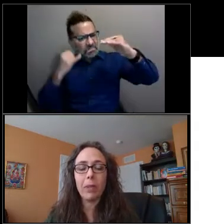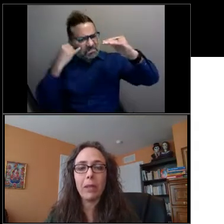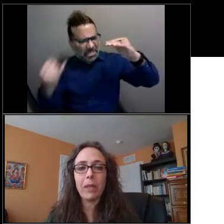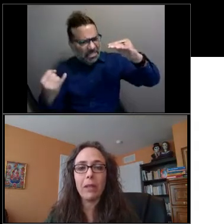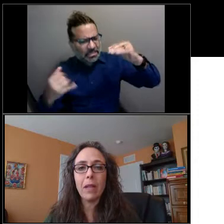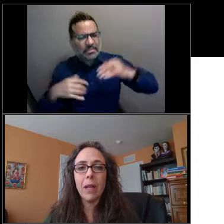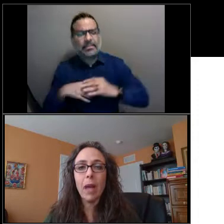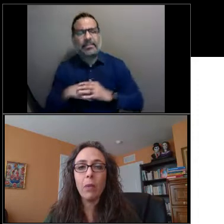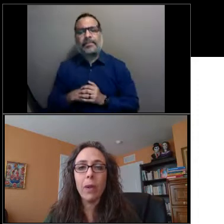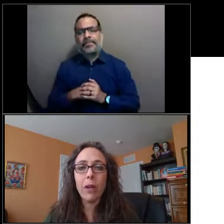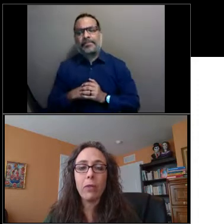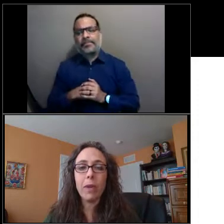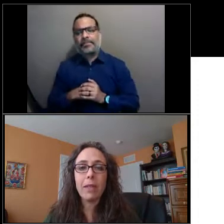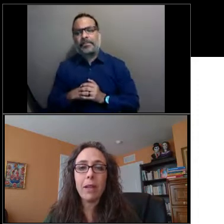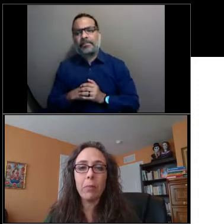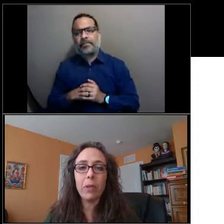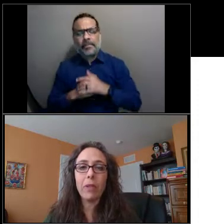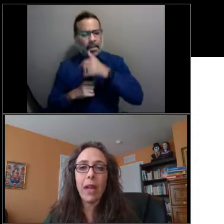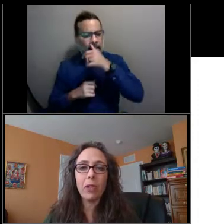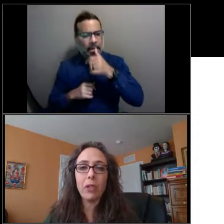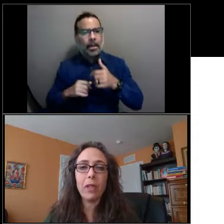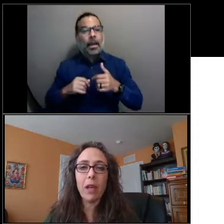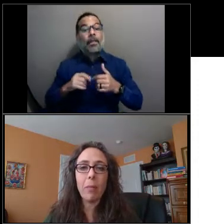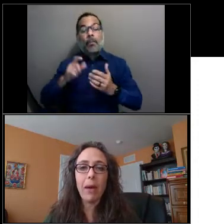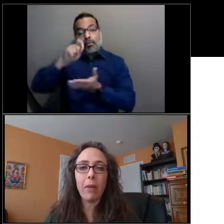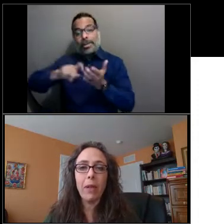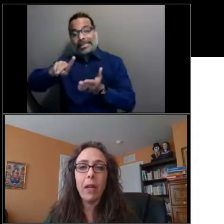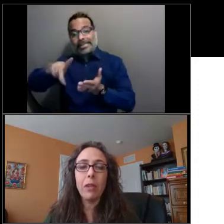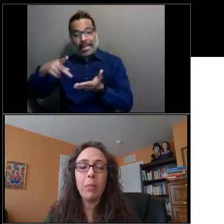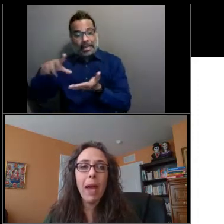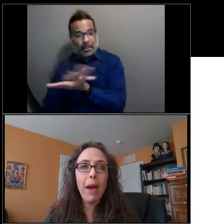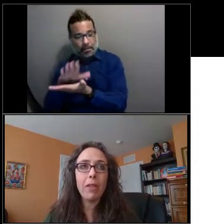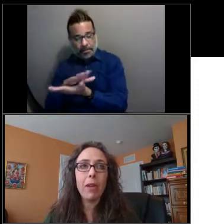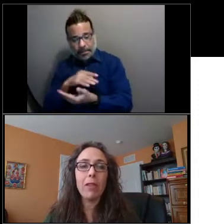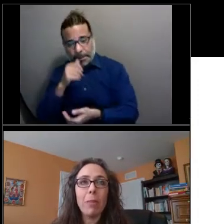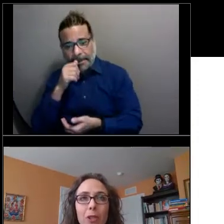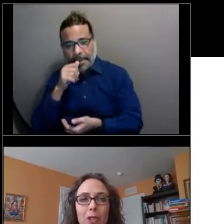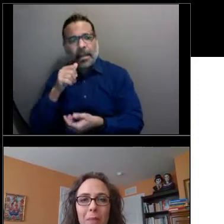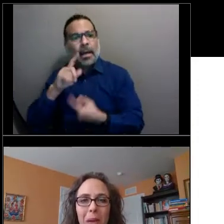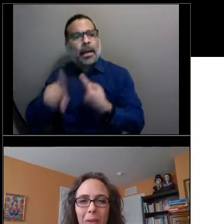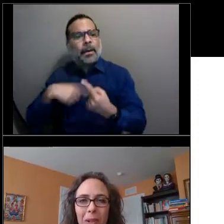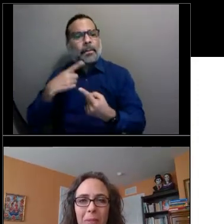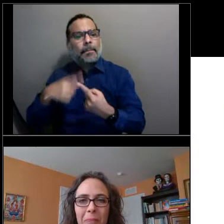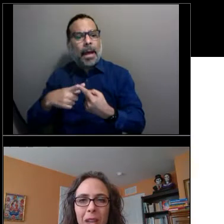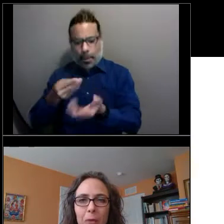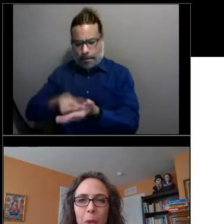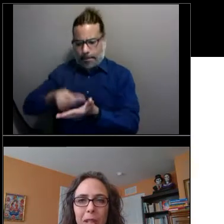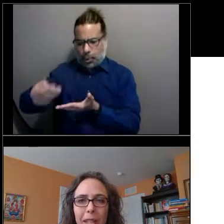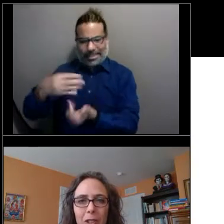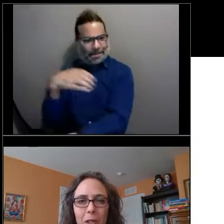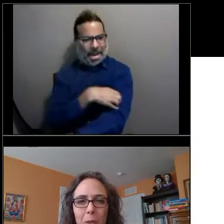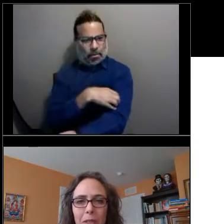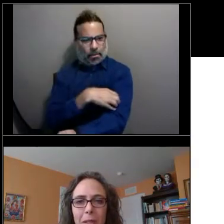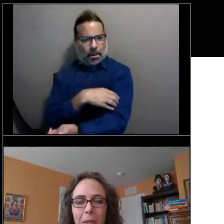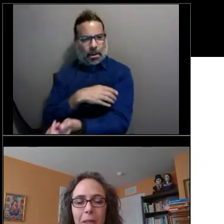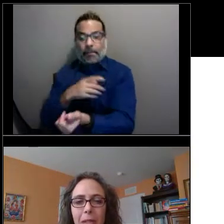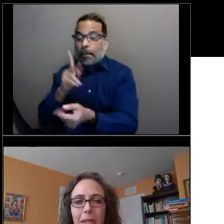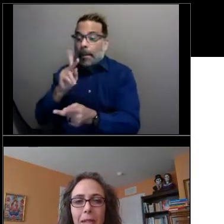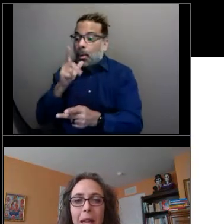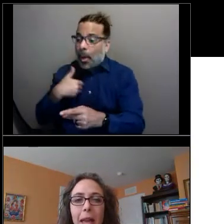without disabilities. We went on to write a second brief nationally about the purchasing power of working age adults